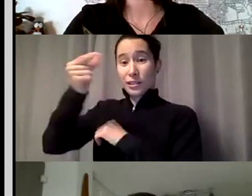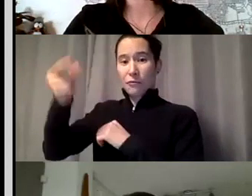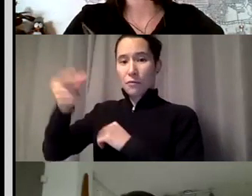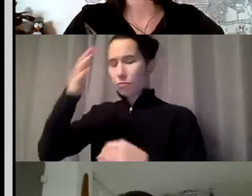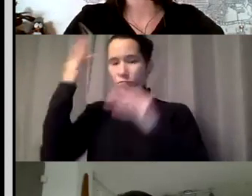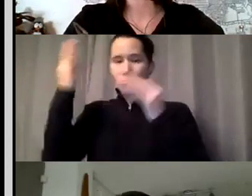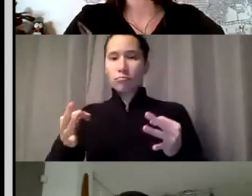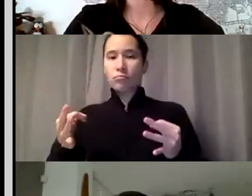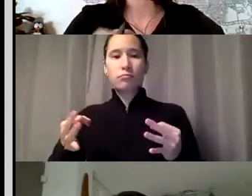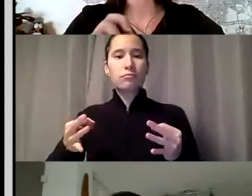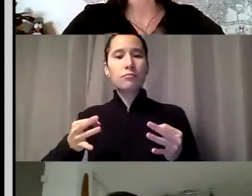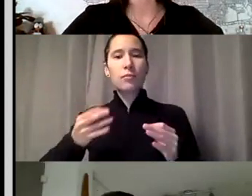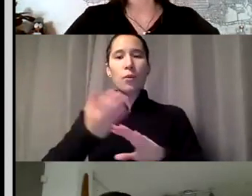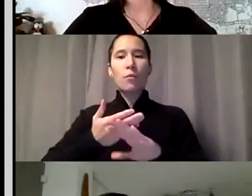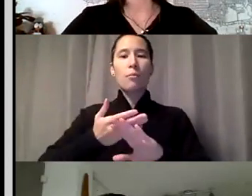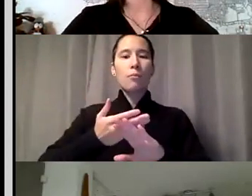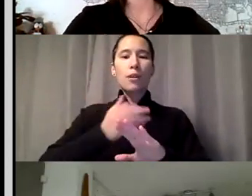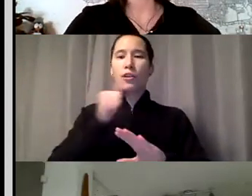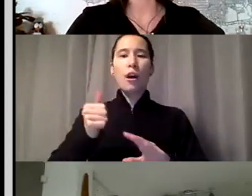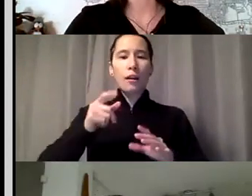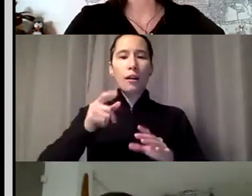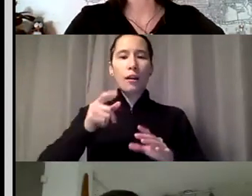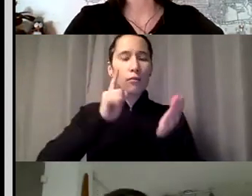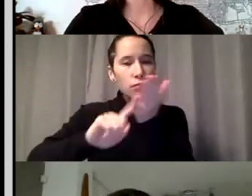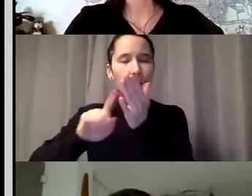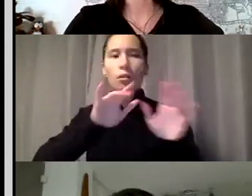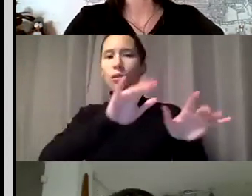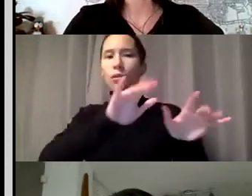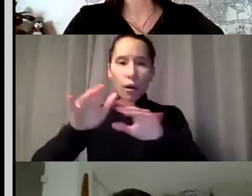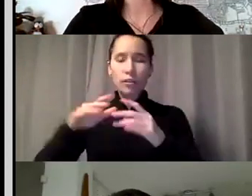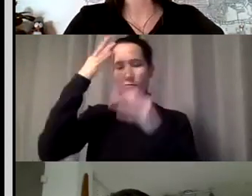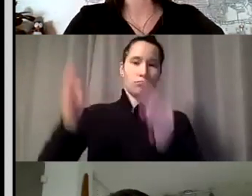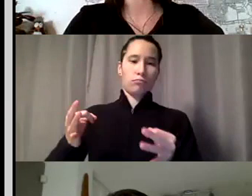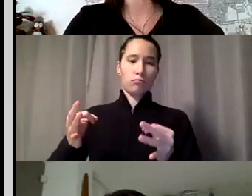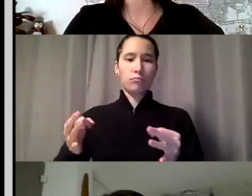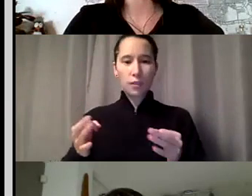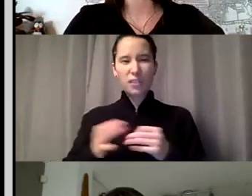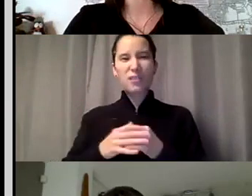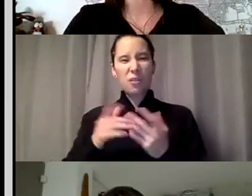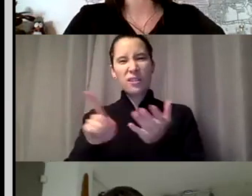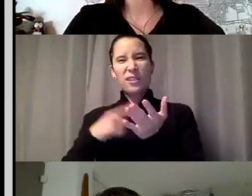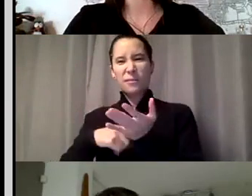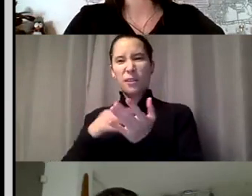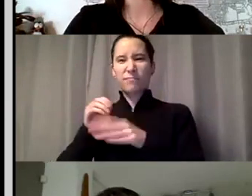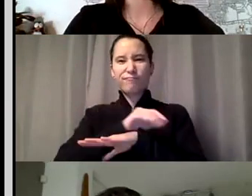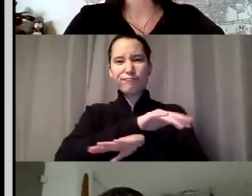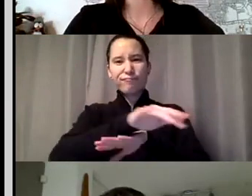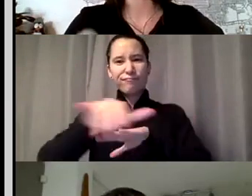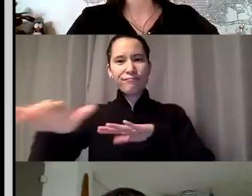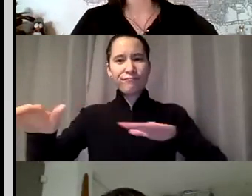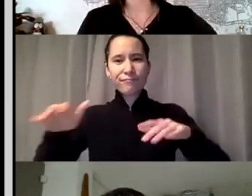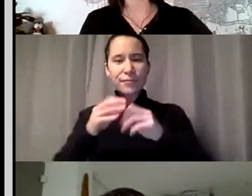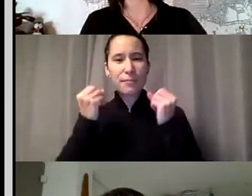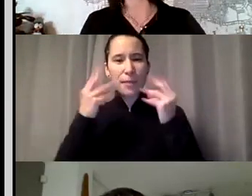With this, there's always going to be unforeseen consequences. I feel for the 19-year-old